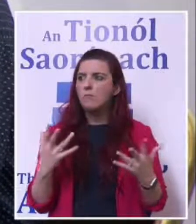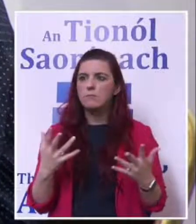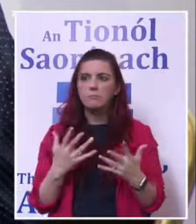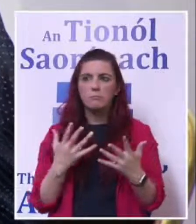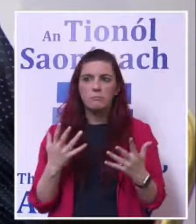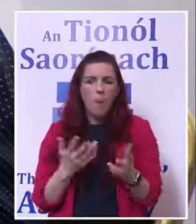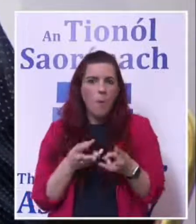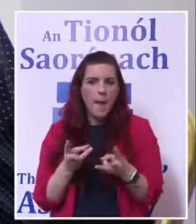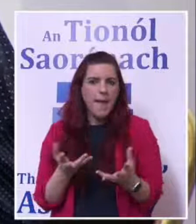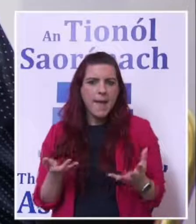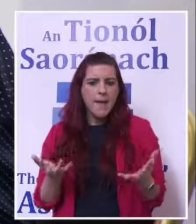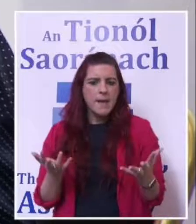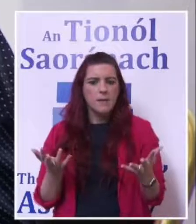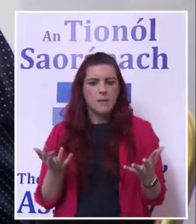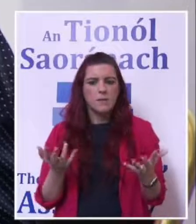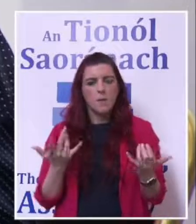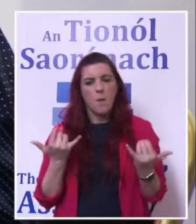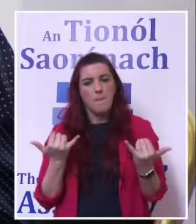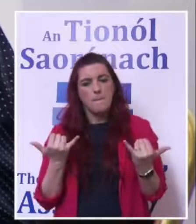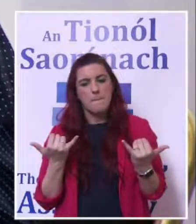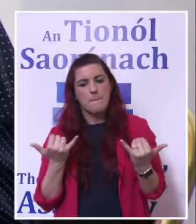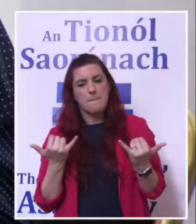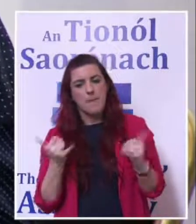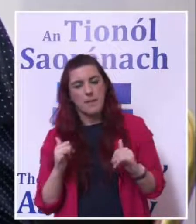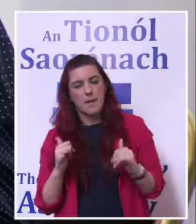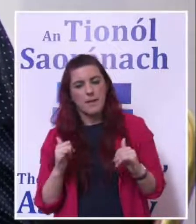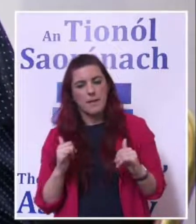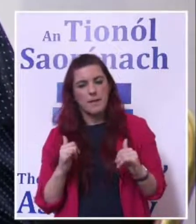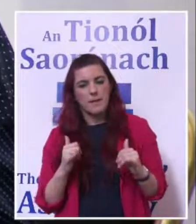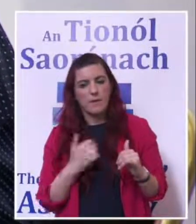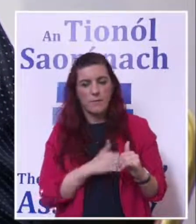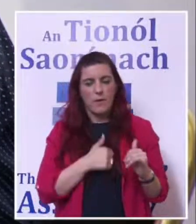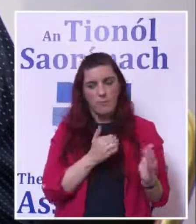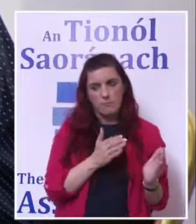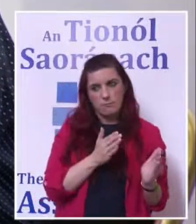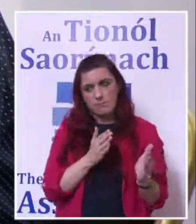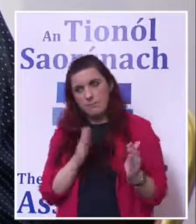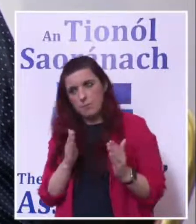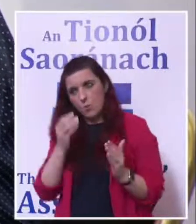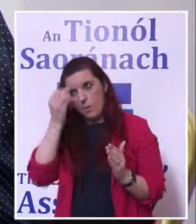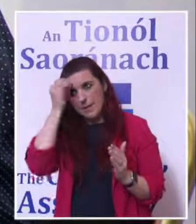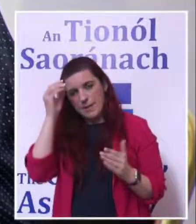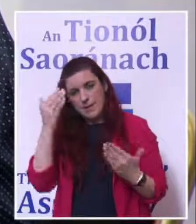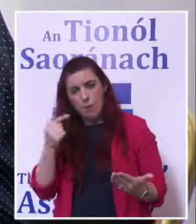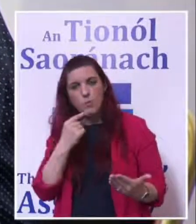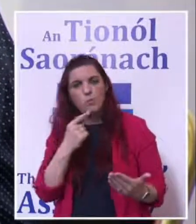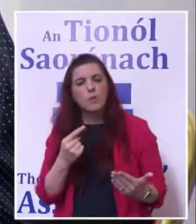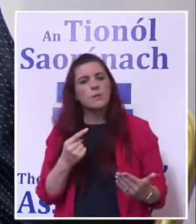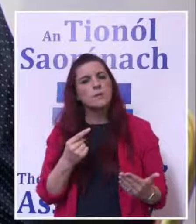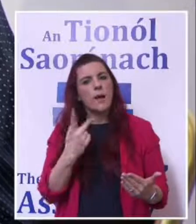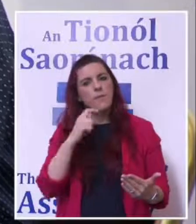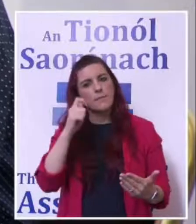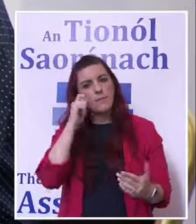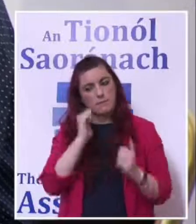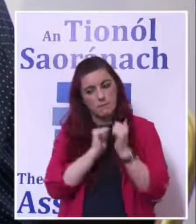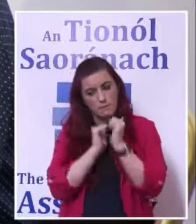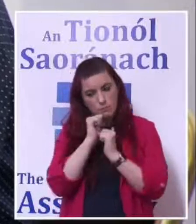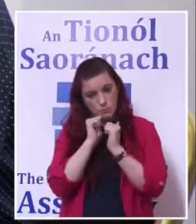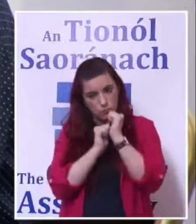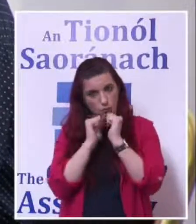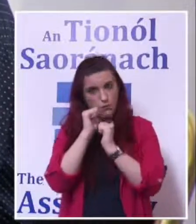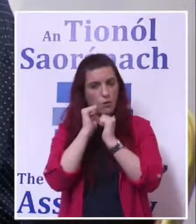But it's my viewpoint, and again, sorry for steering into opinions, but I think the structure